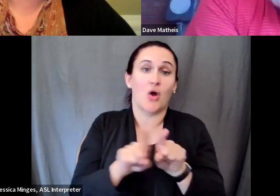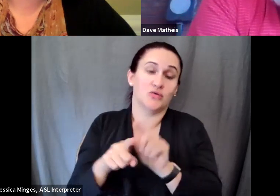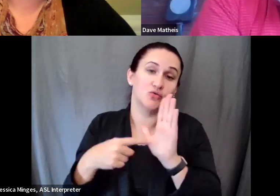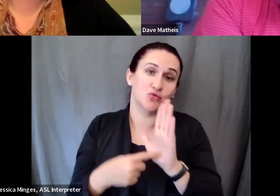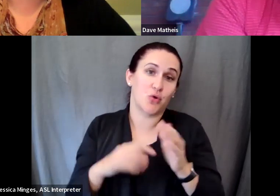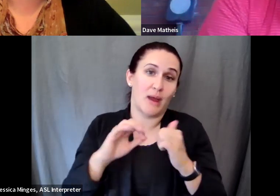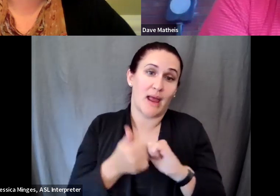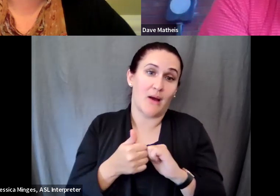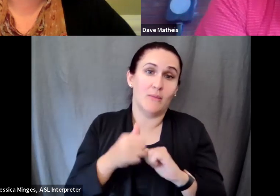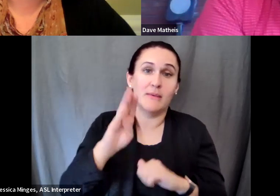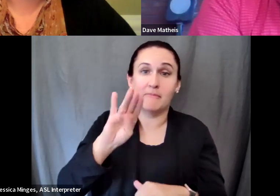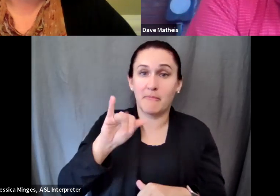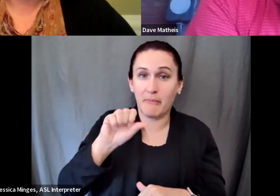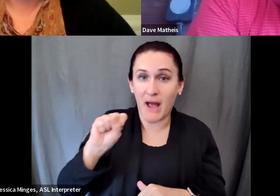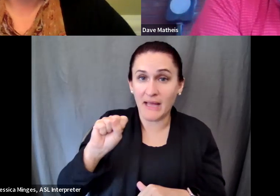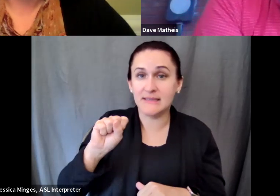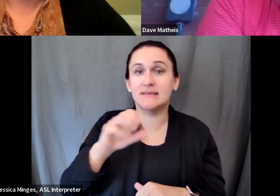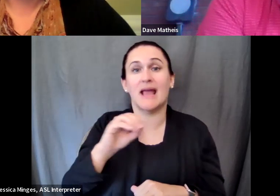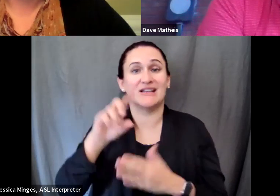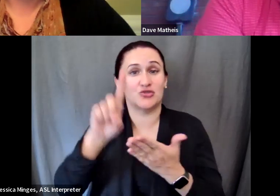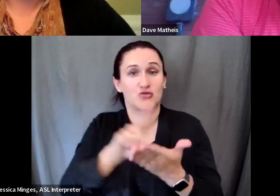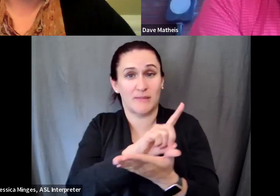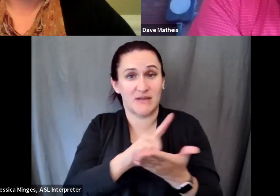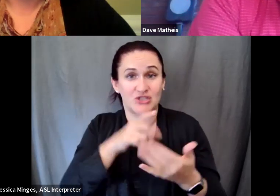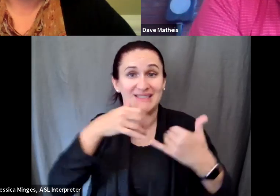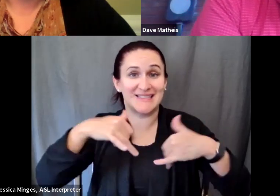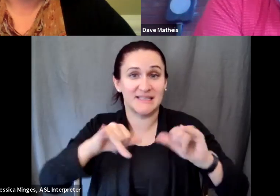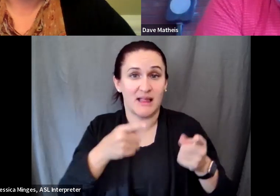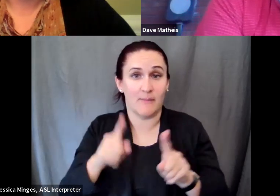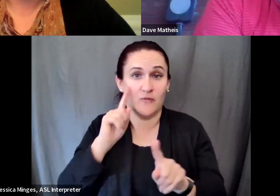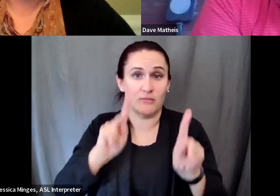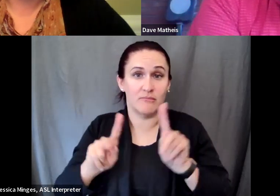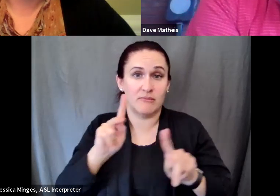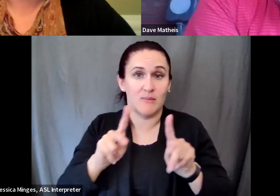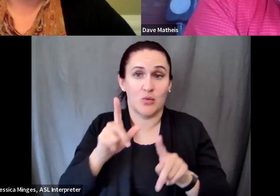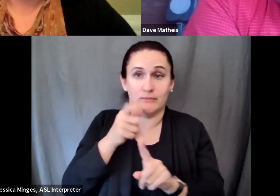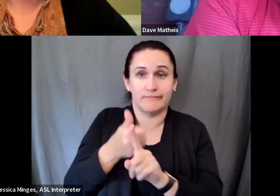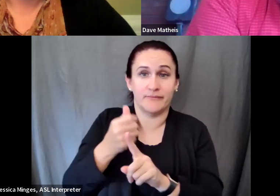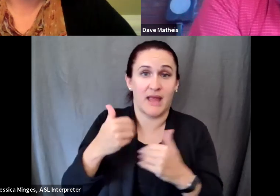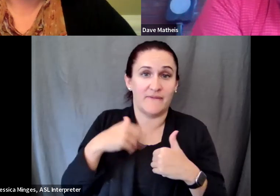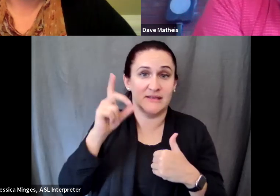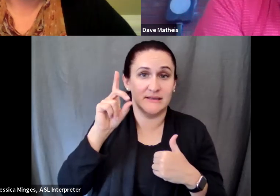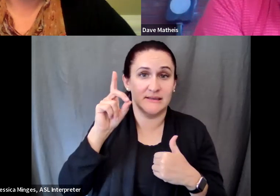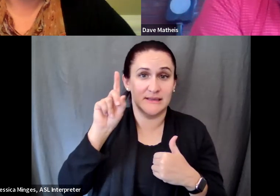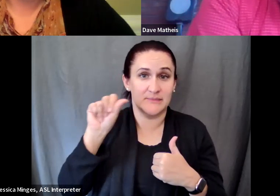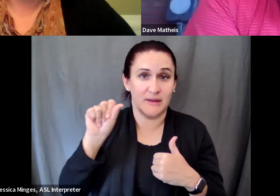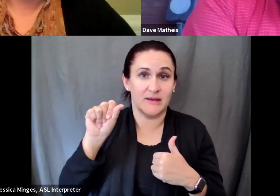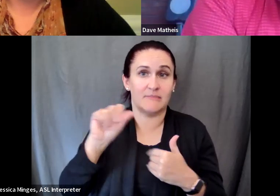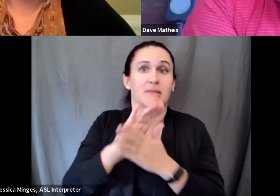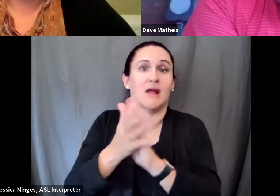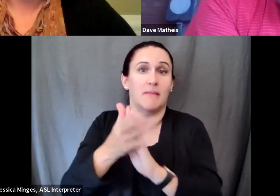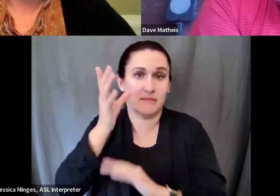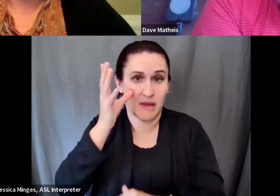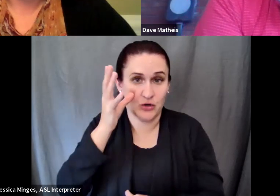how bias and discrimination still exists for people with disabilities becoming parents. And as has been